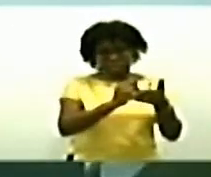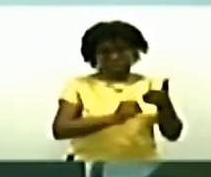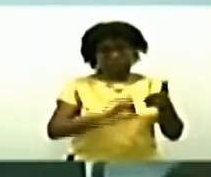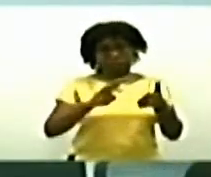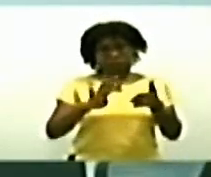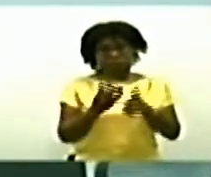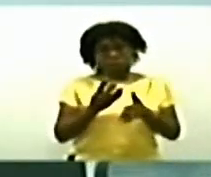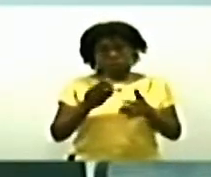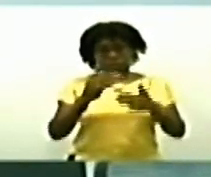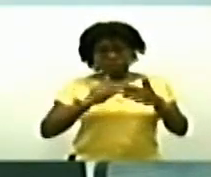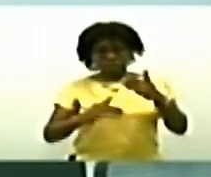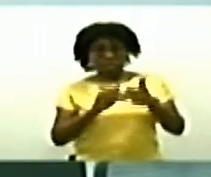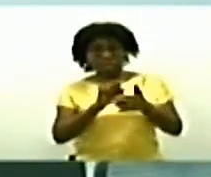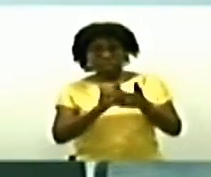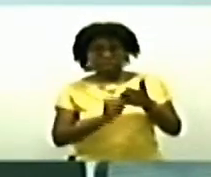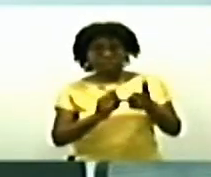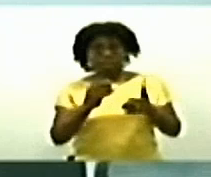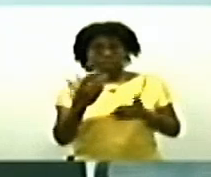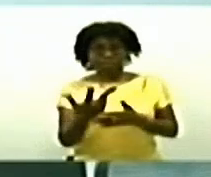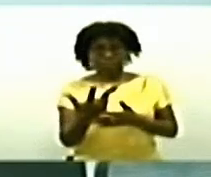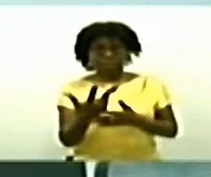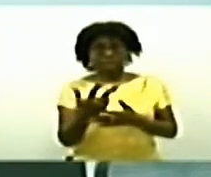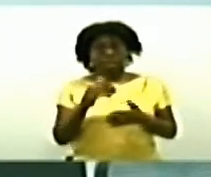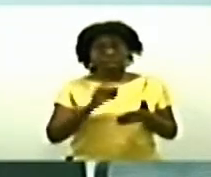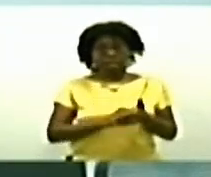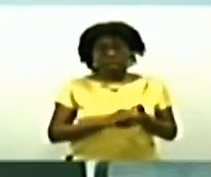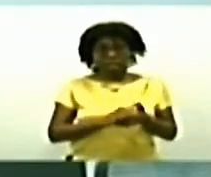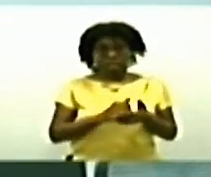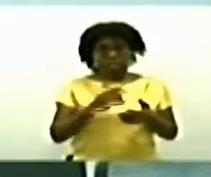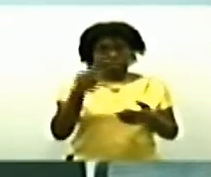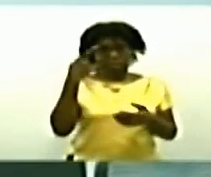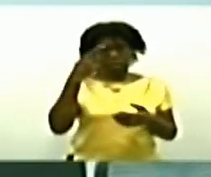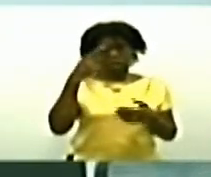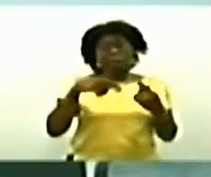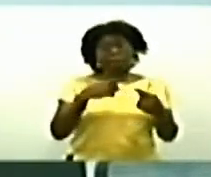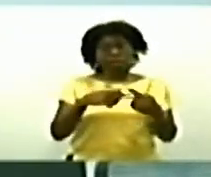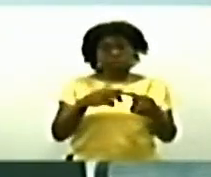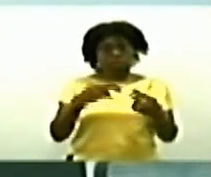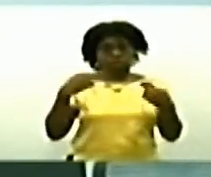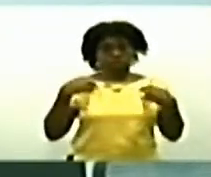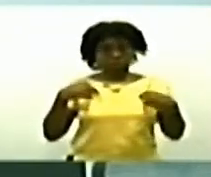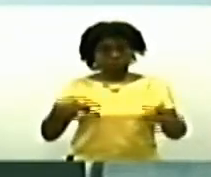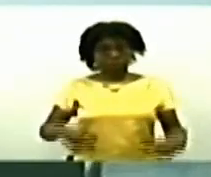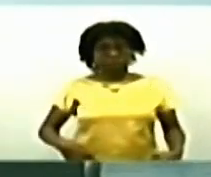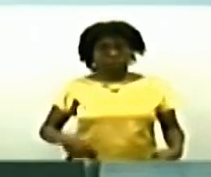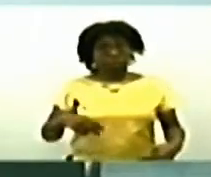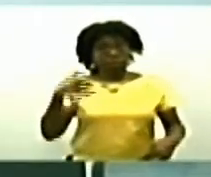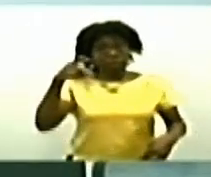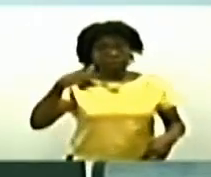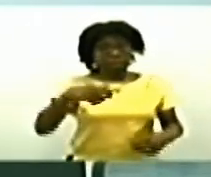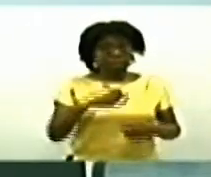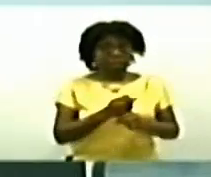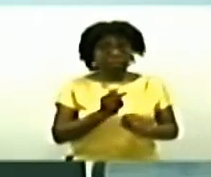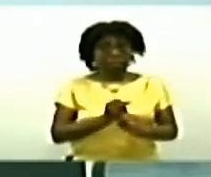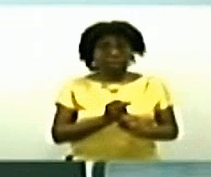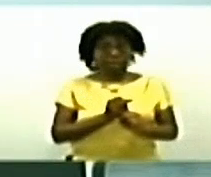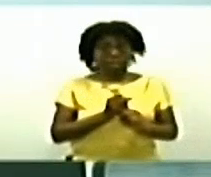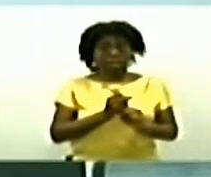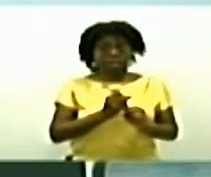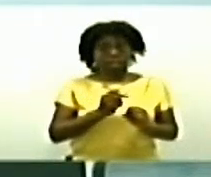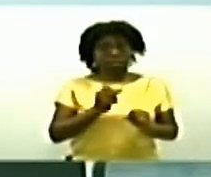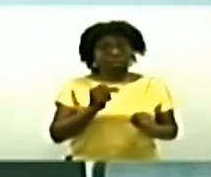subsection 3, that deals with the uniforms. We need to make provision for some sort of protective